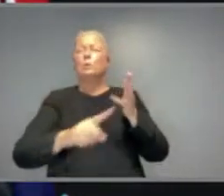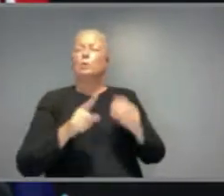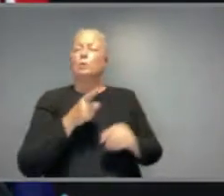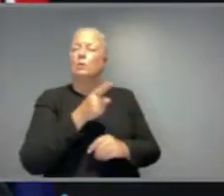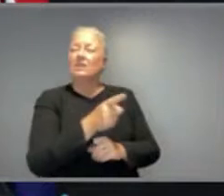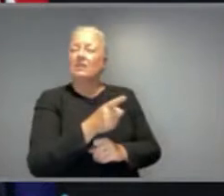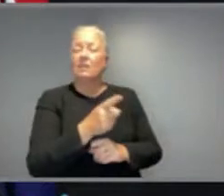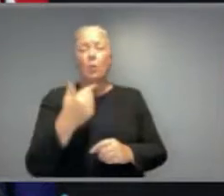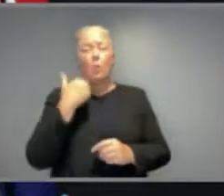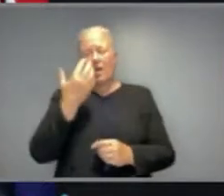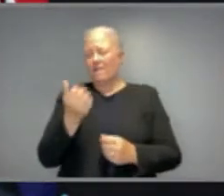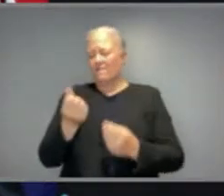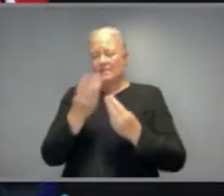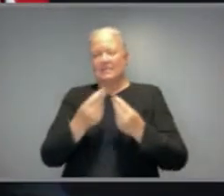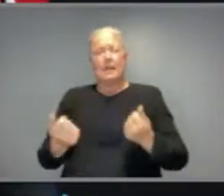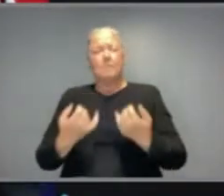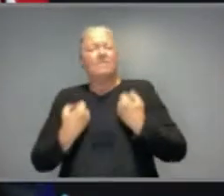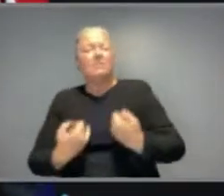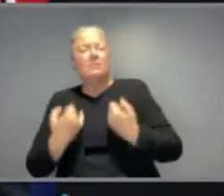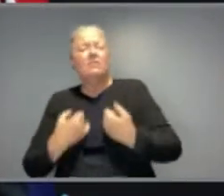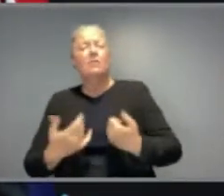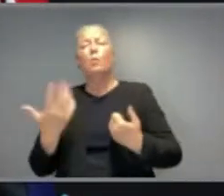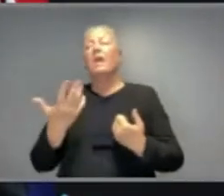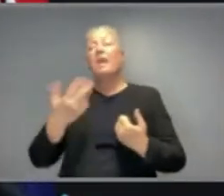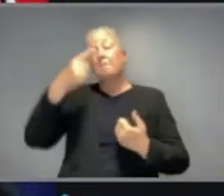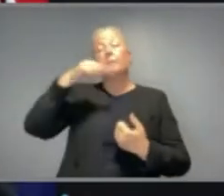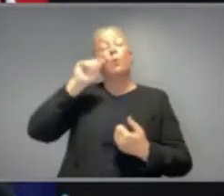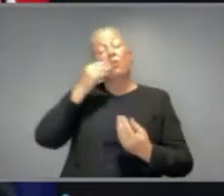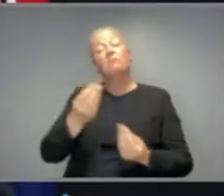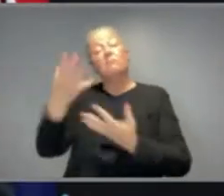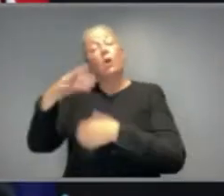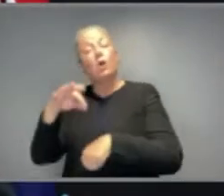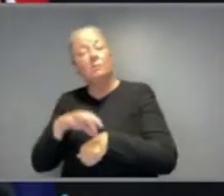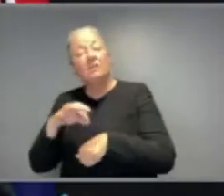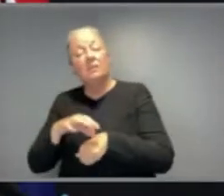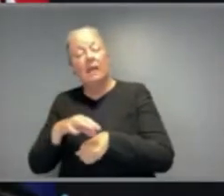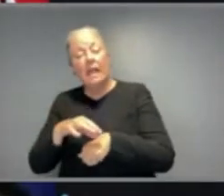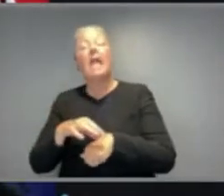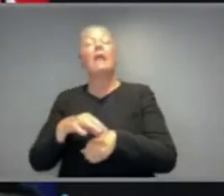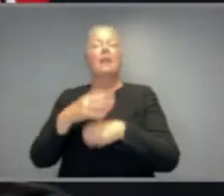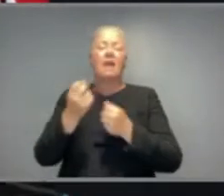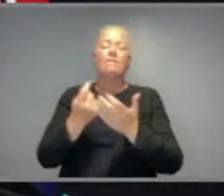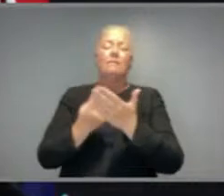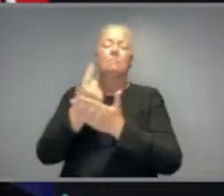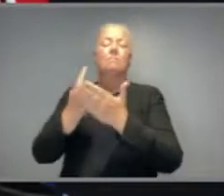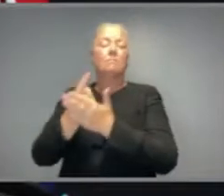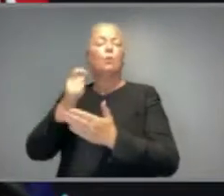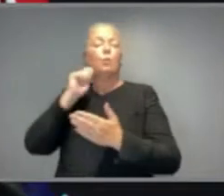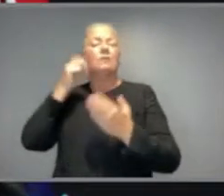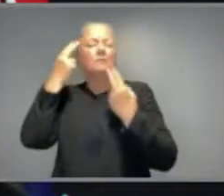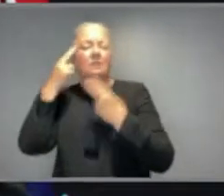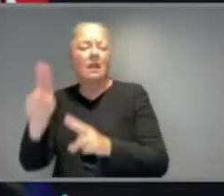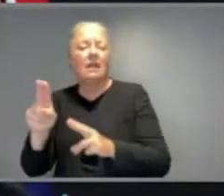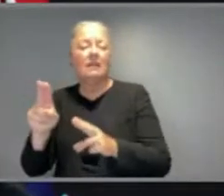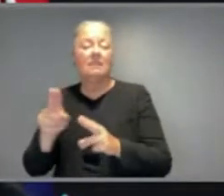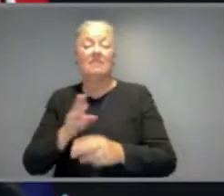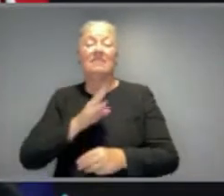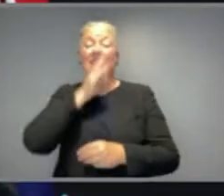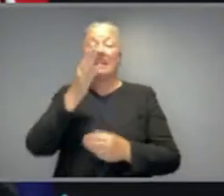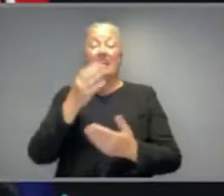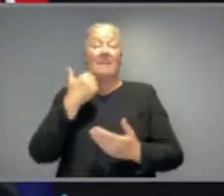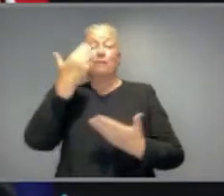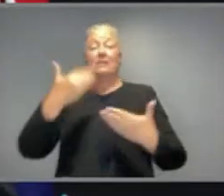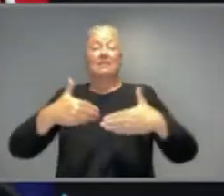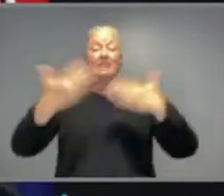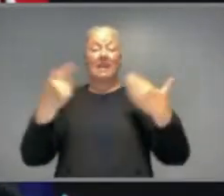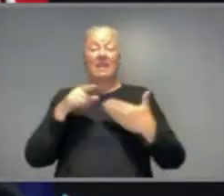infectious diseases resulting in hospitalisation and indeed in death. That is something that happens sadly each and every day, but that's the world in